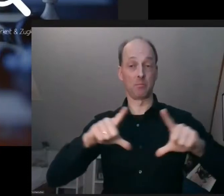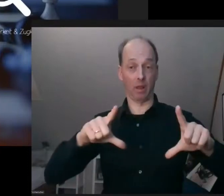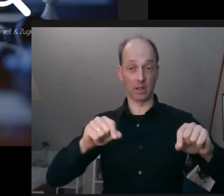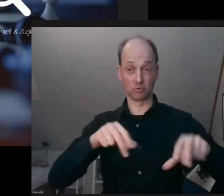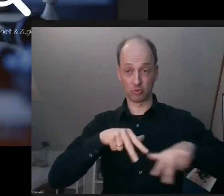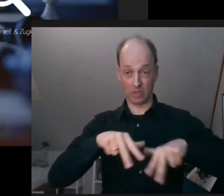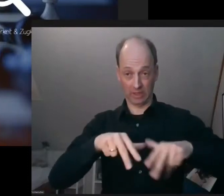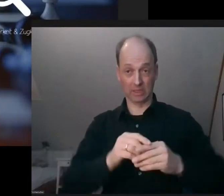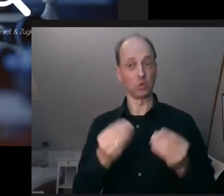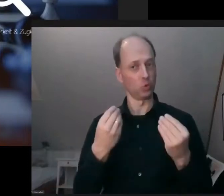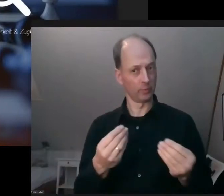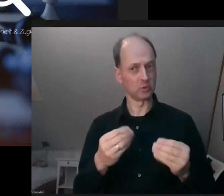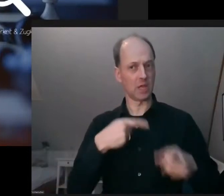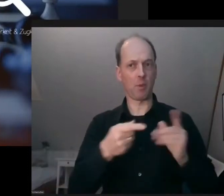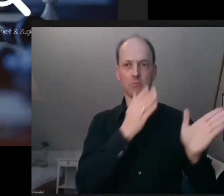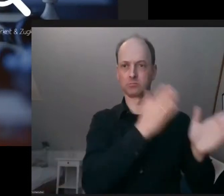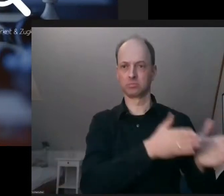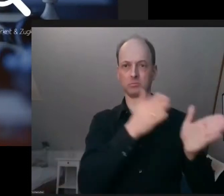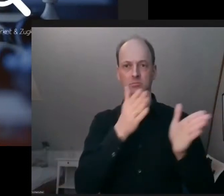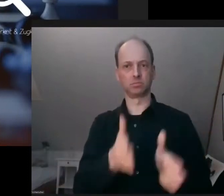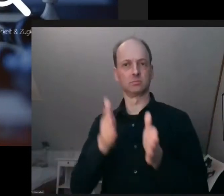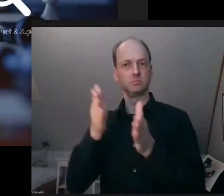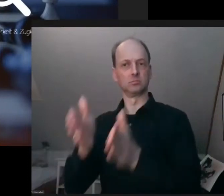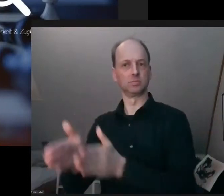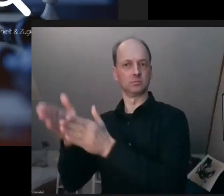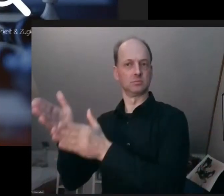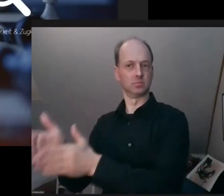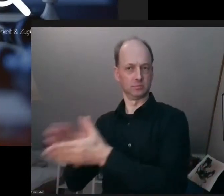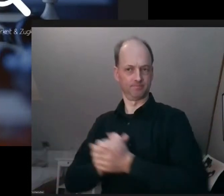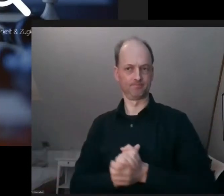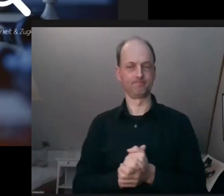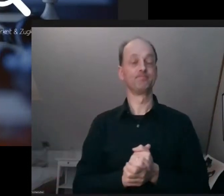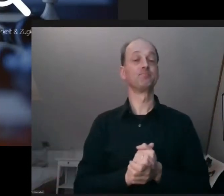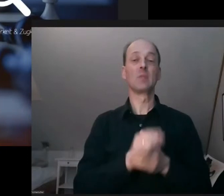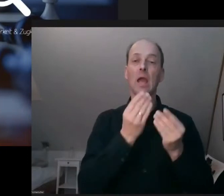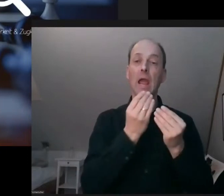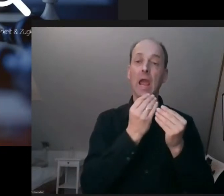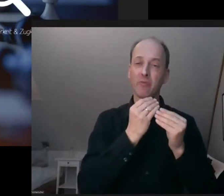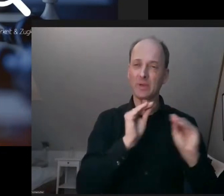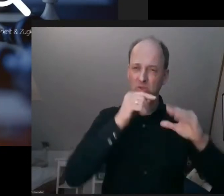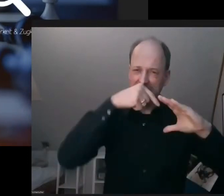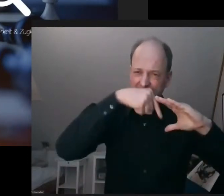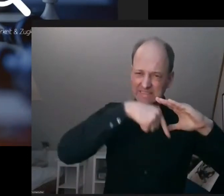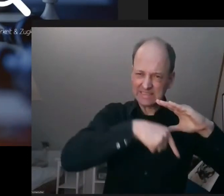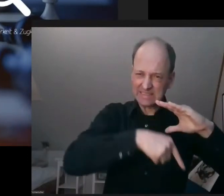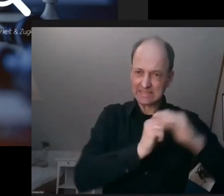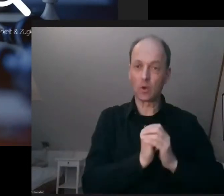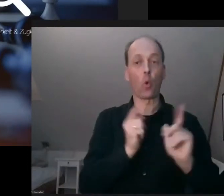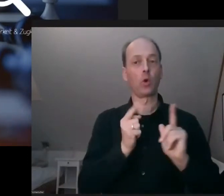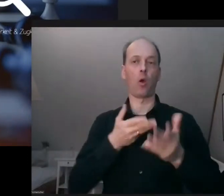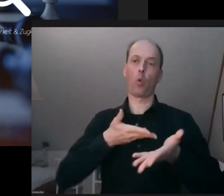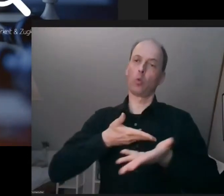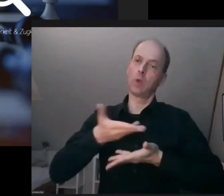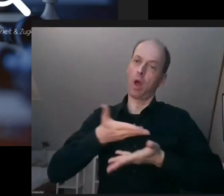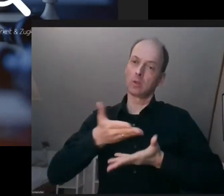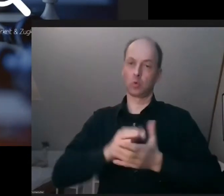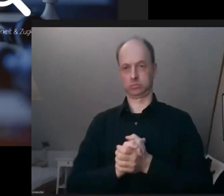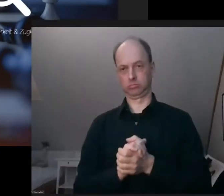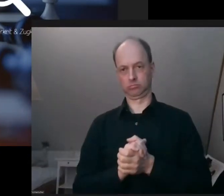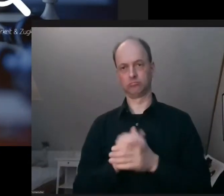a strategy categorizes the films we are producing. It shows the depth